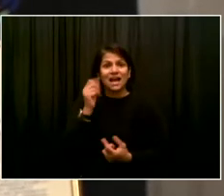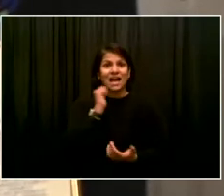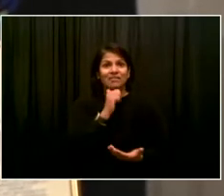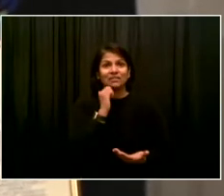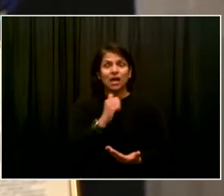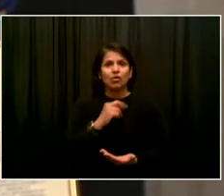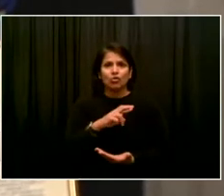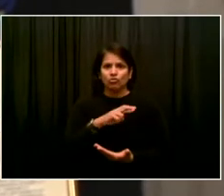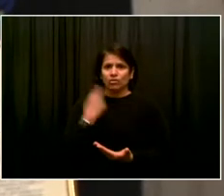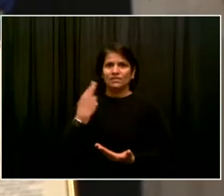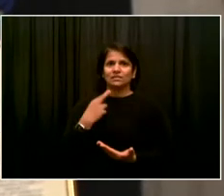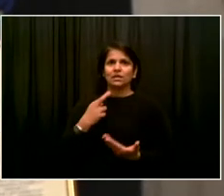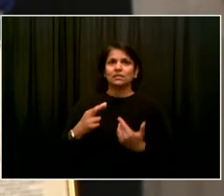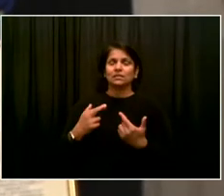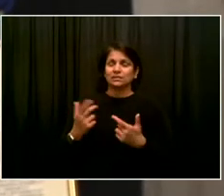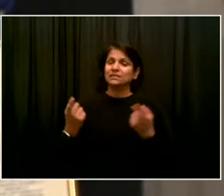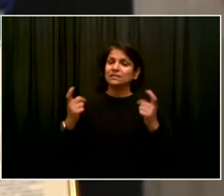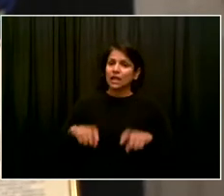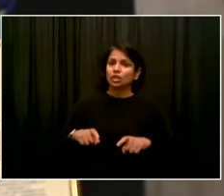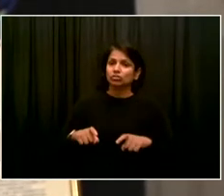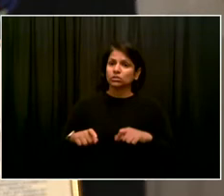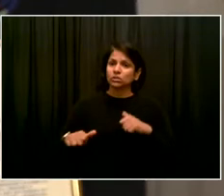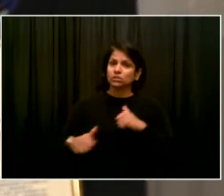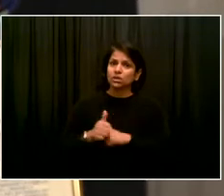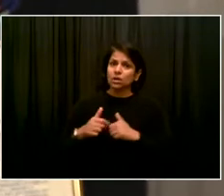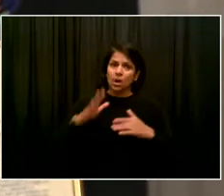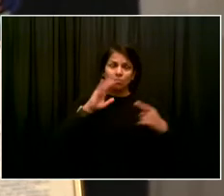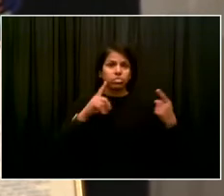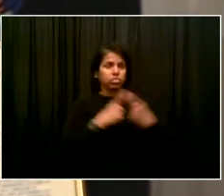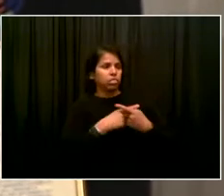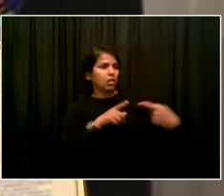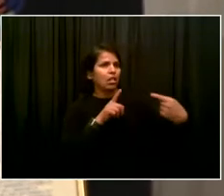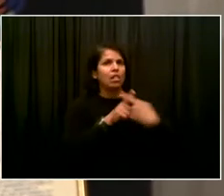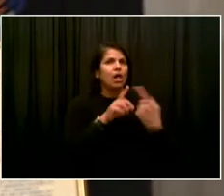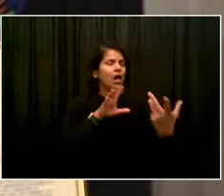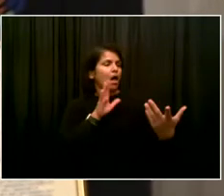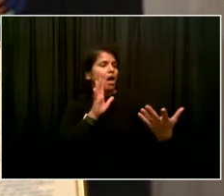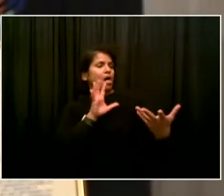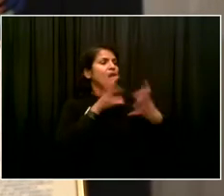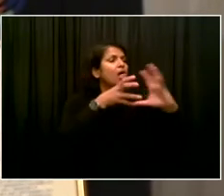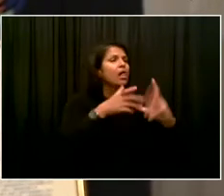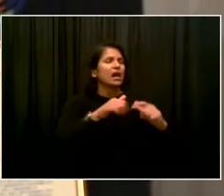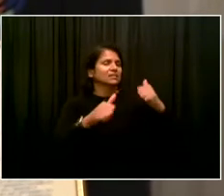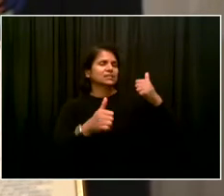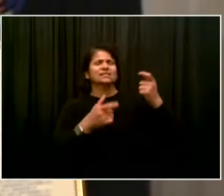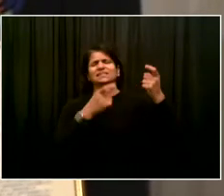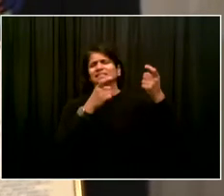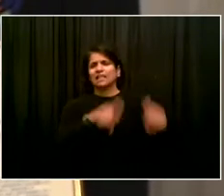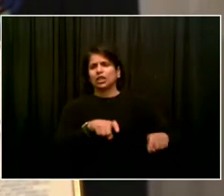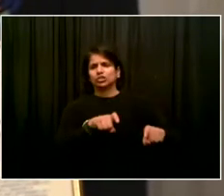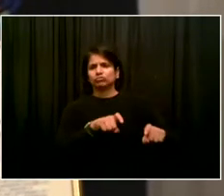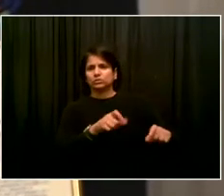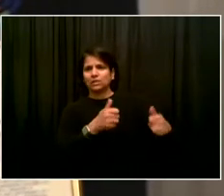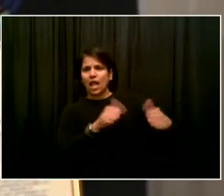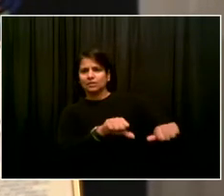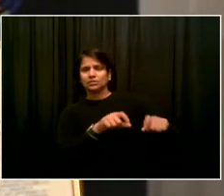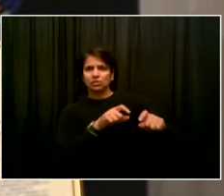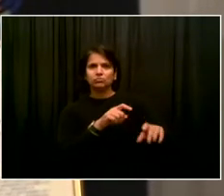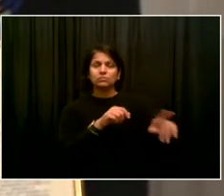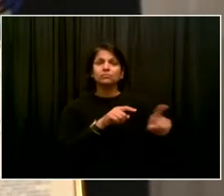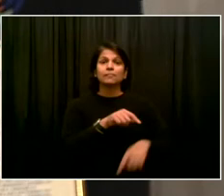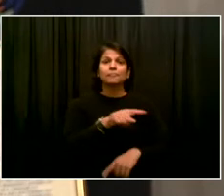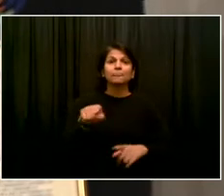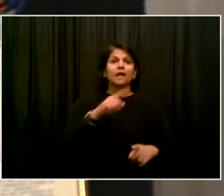unnoticed. But today I think it's a good day, because now we can honestly say that we are being